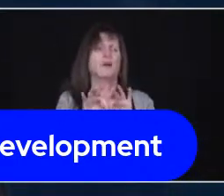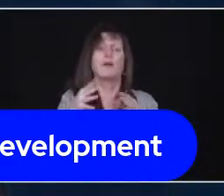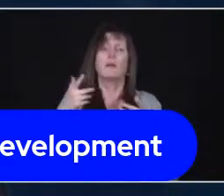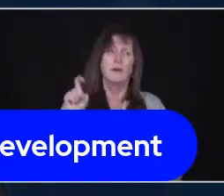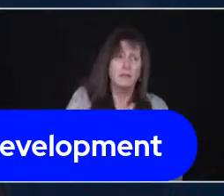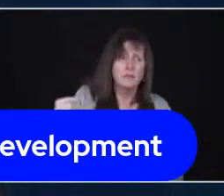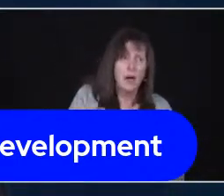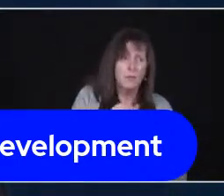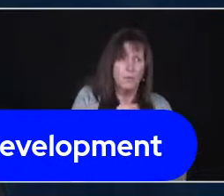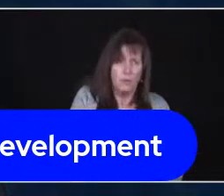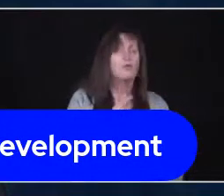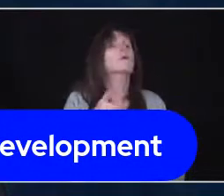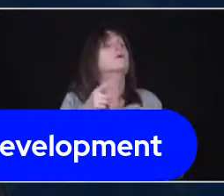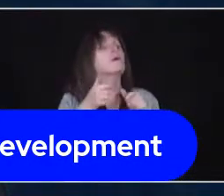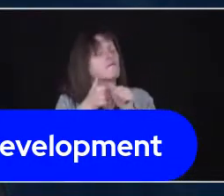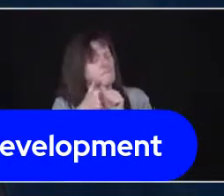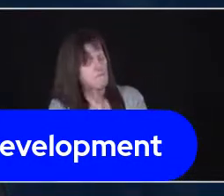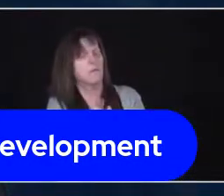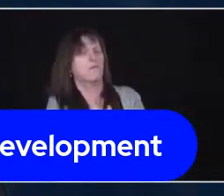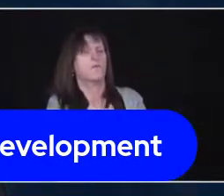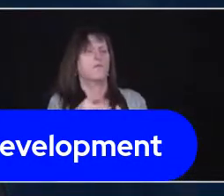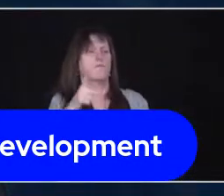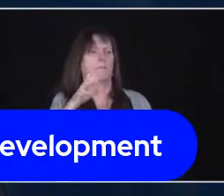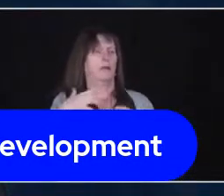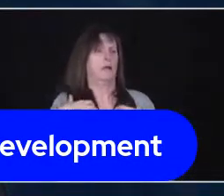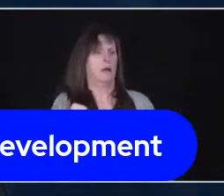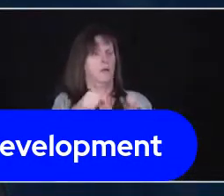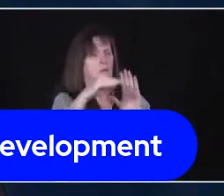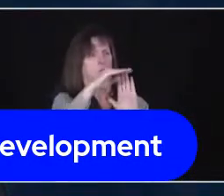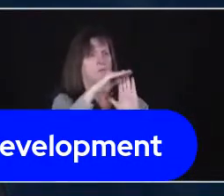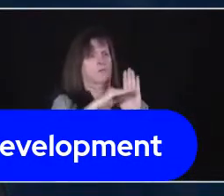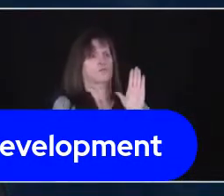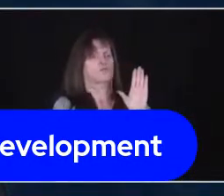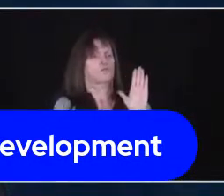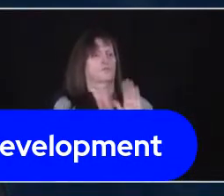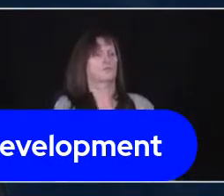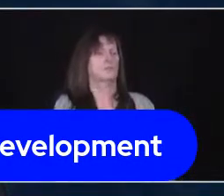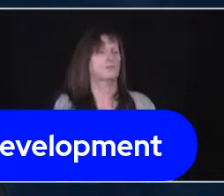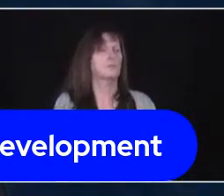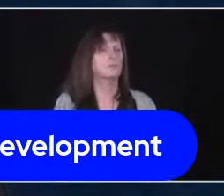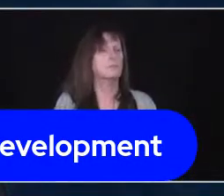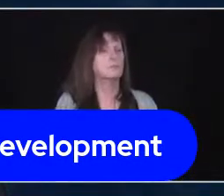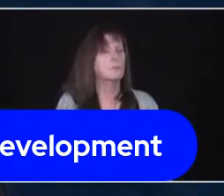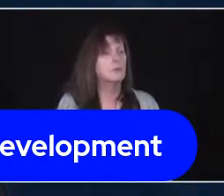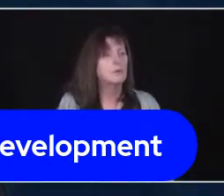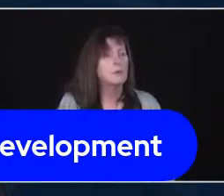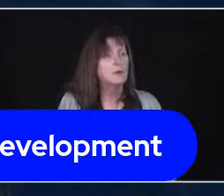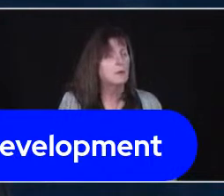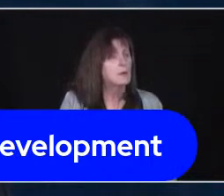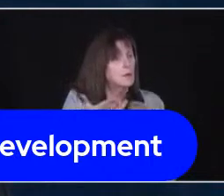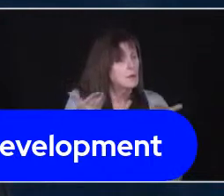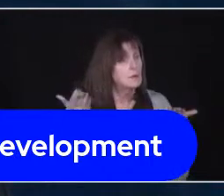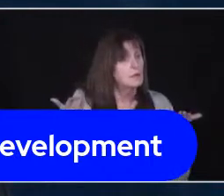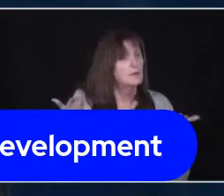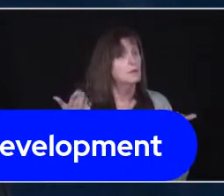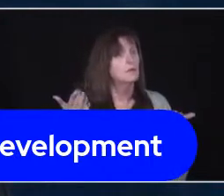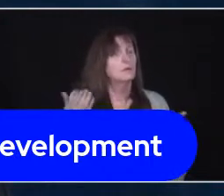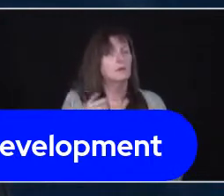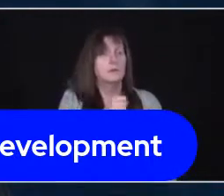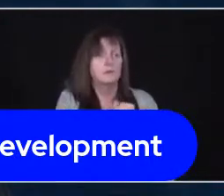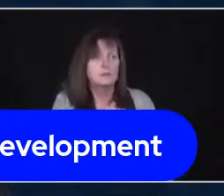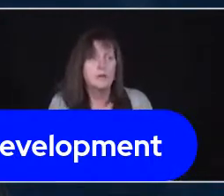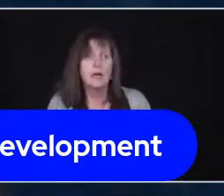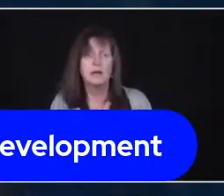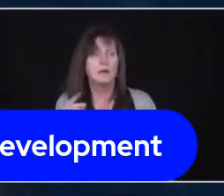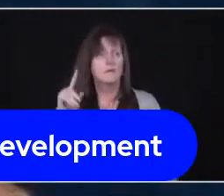measures. For our employers and employees, take note, this is your last warning. Thank you and